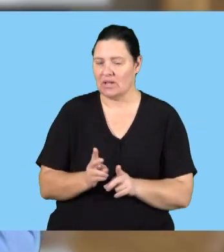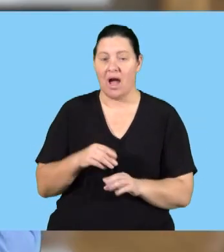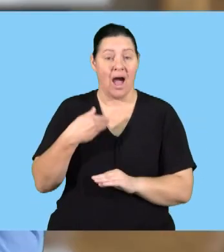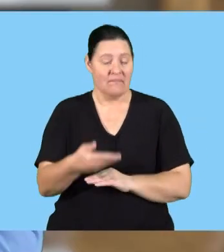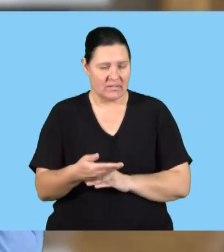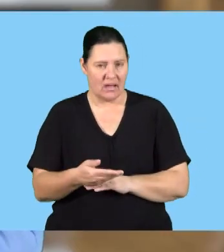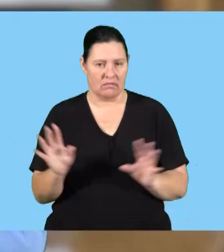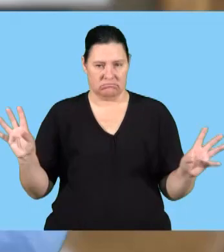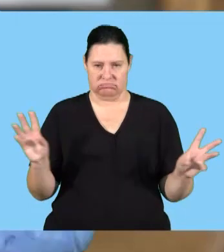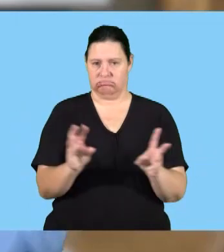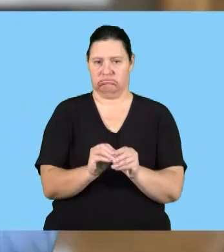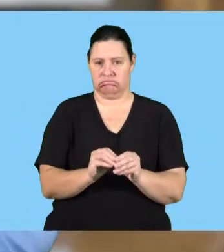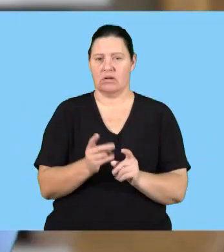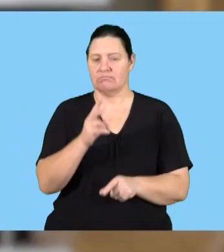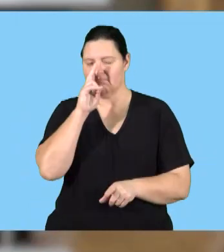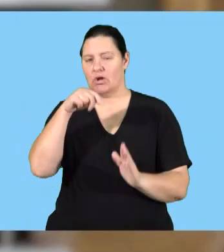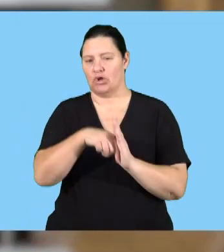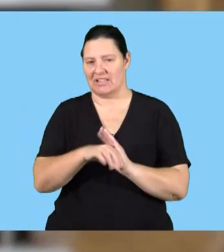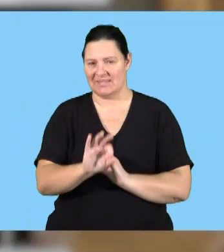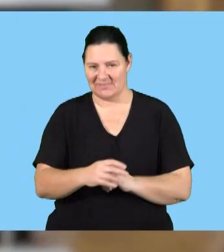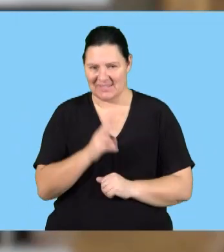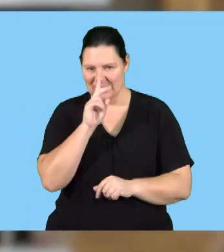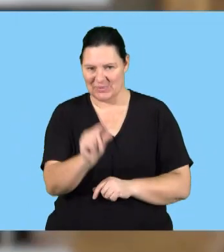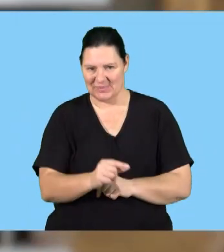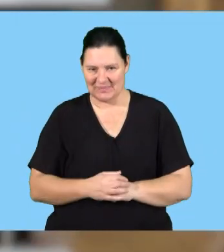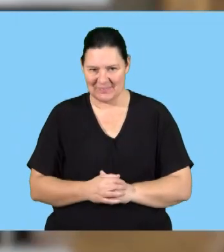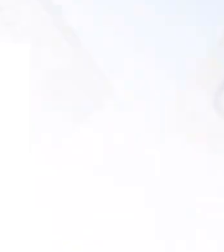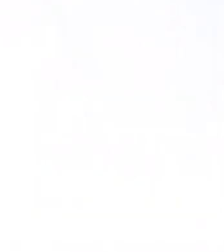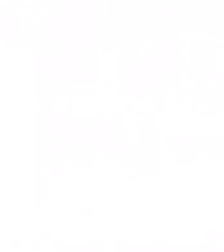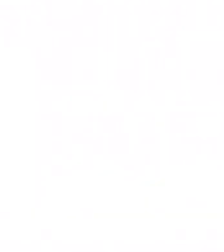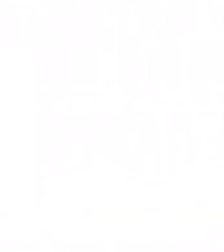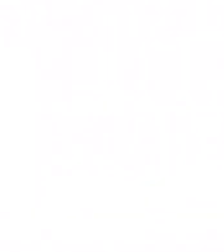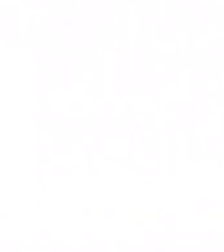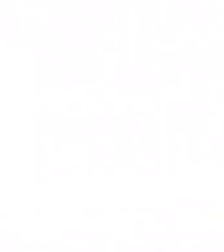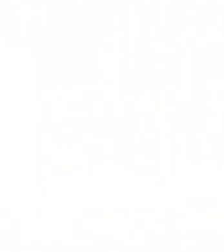short break. After the break, we'll put all of this into context. I'll see you soon.